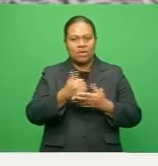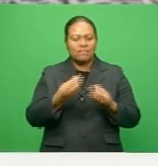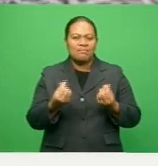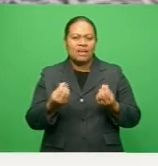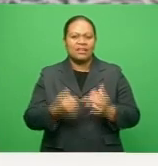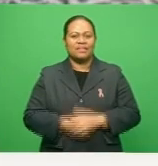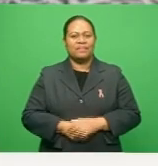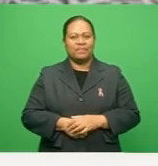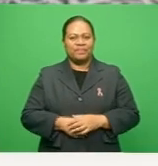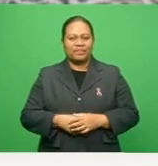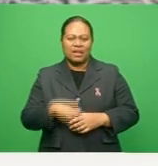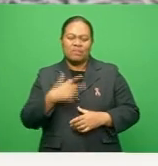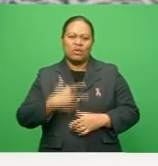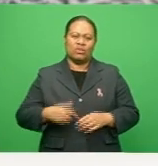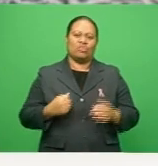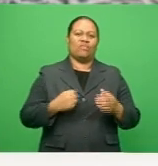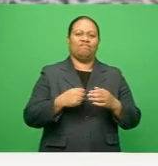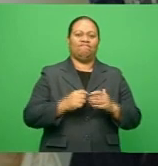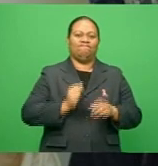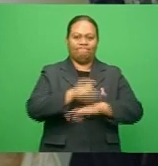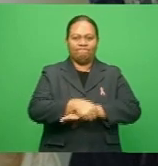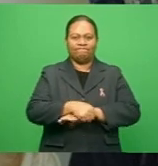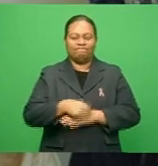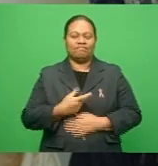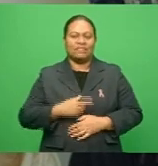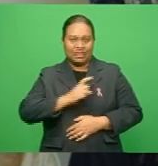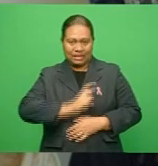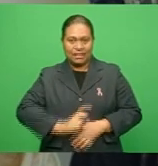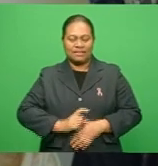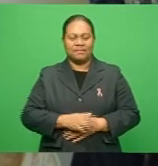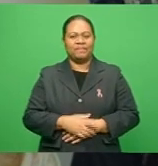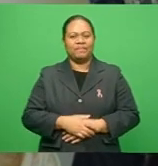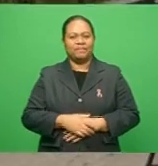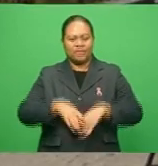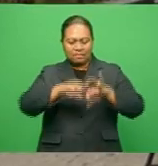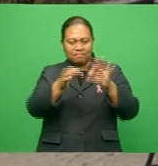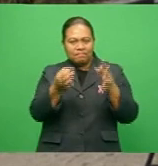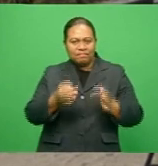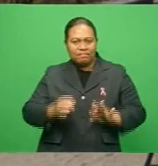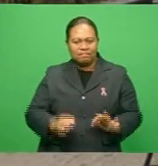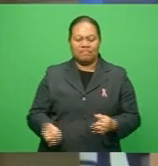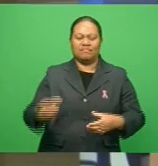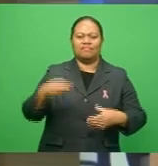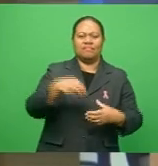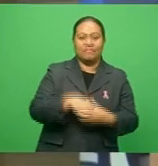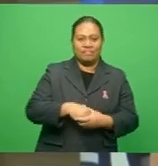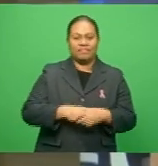against this killer disease. Fashion is an integral part of